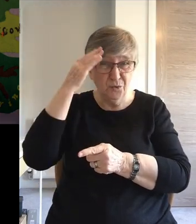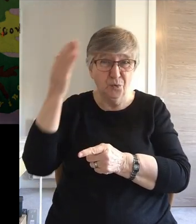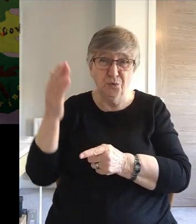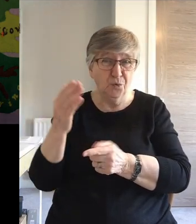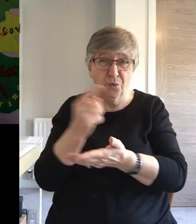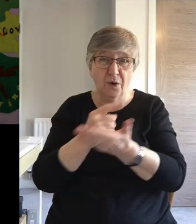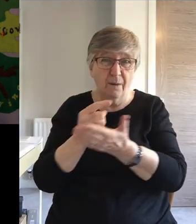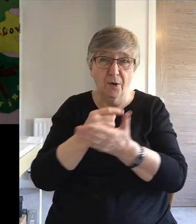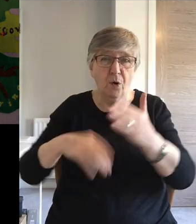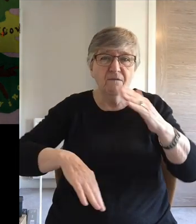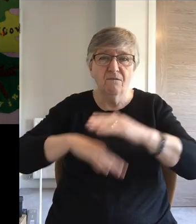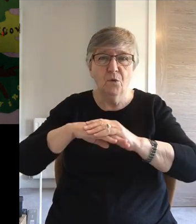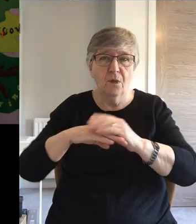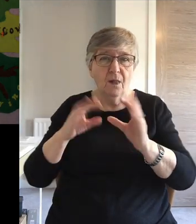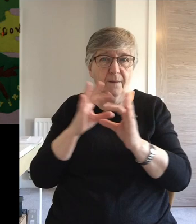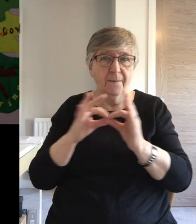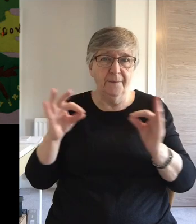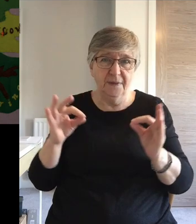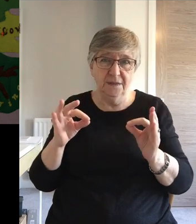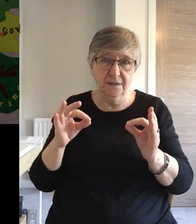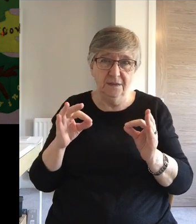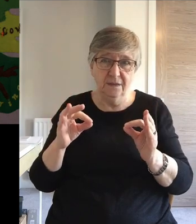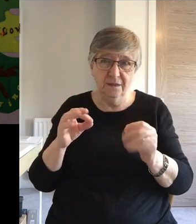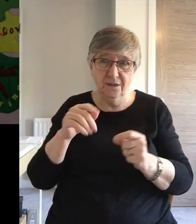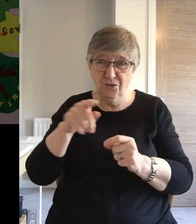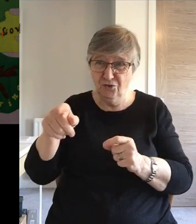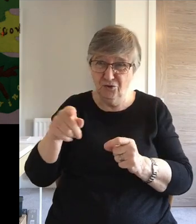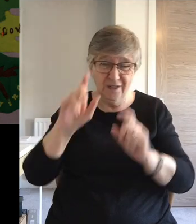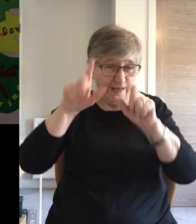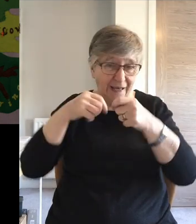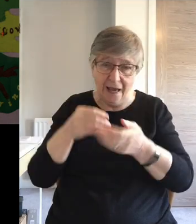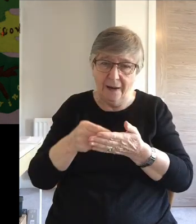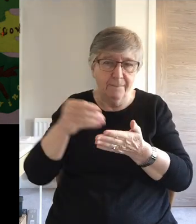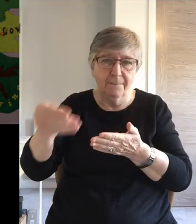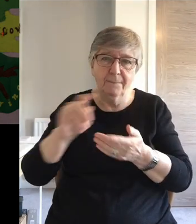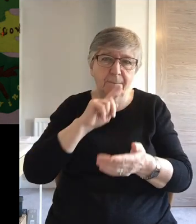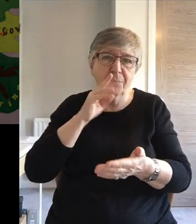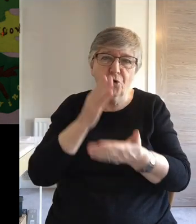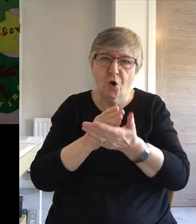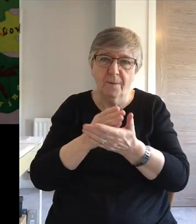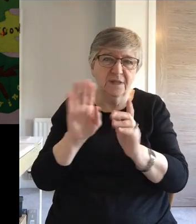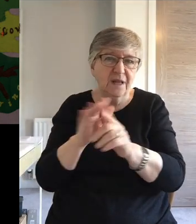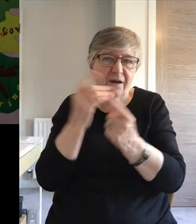knows nothing. She's too daft to realize that she's over-promising.